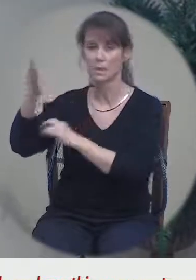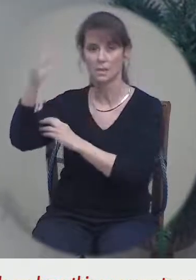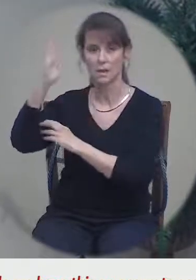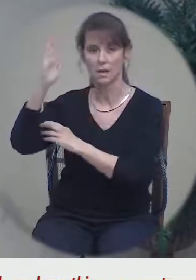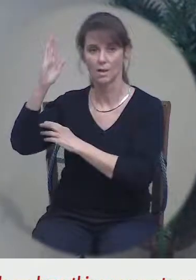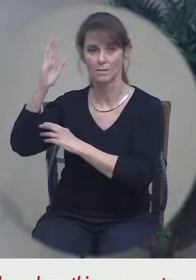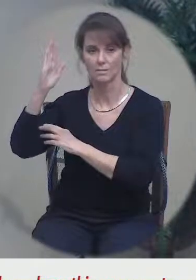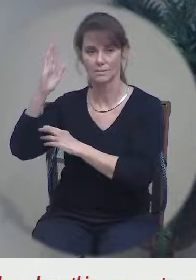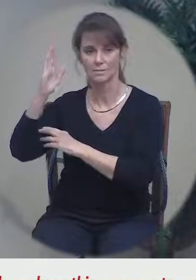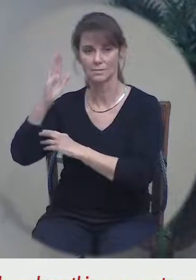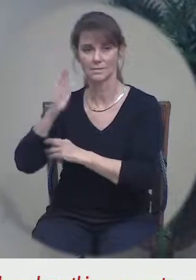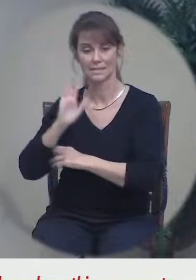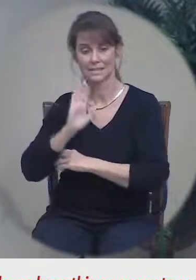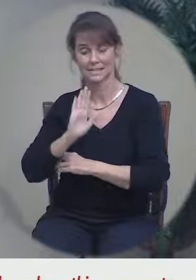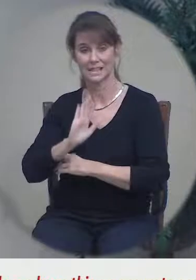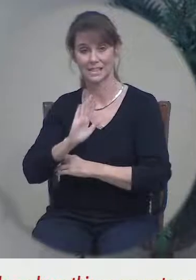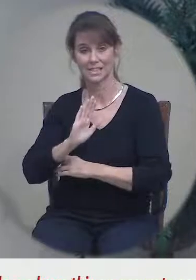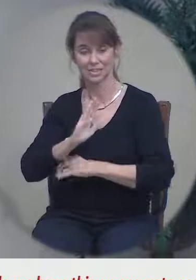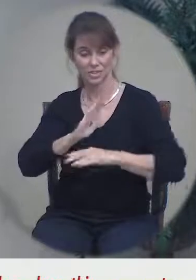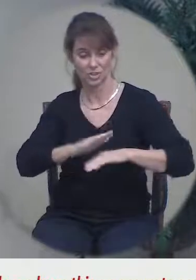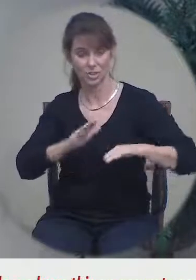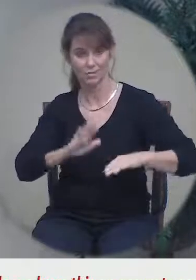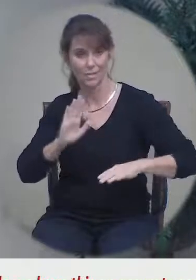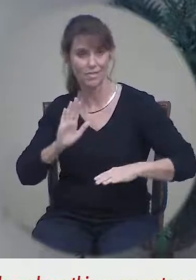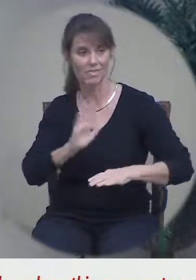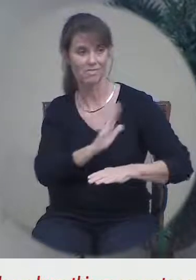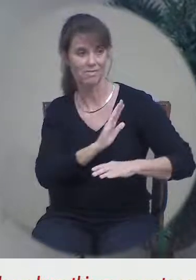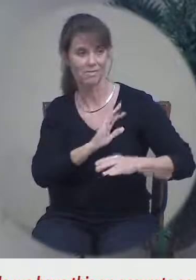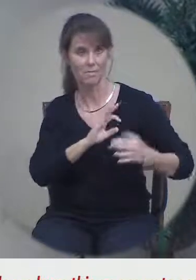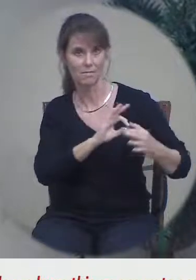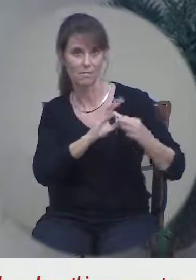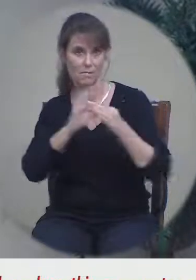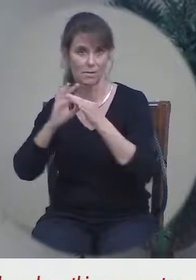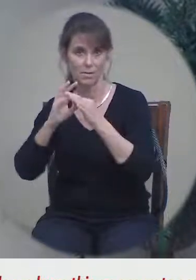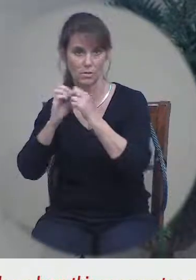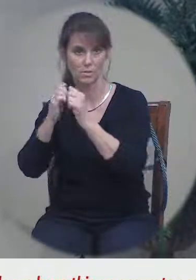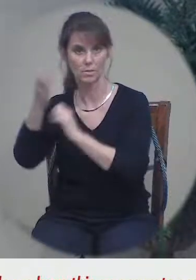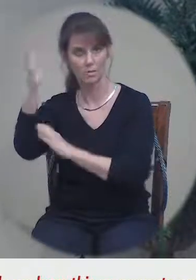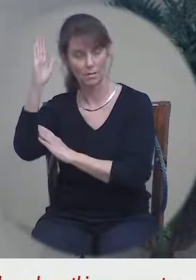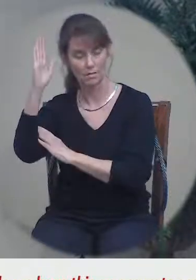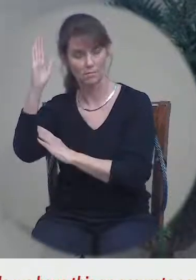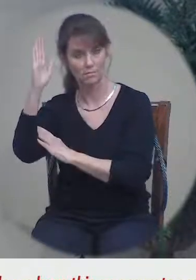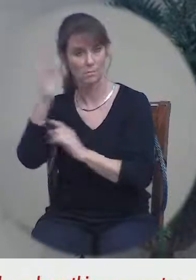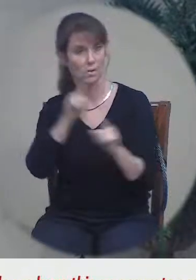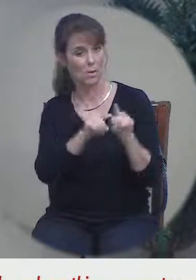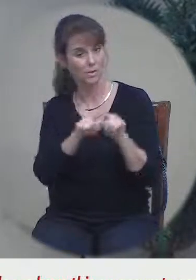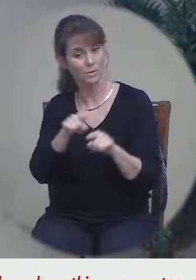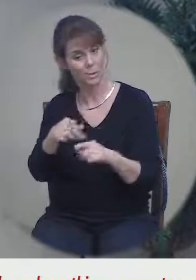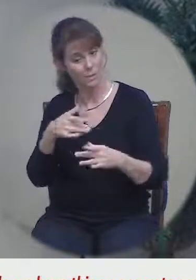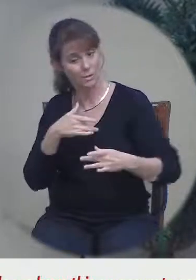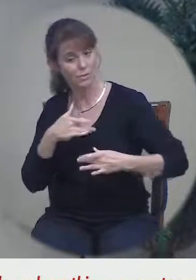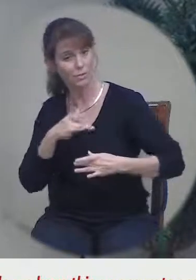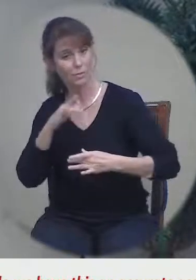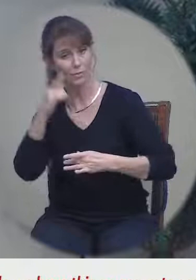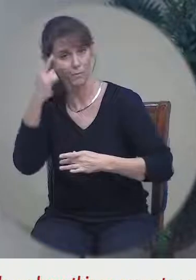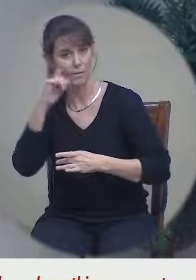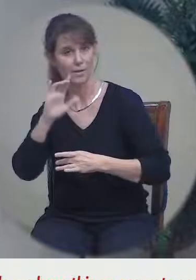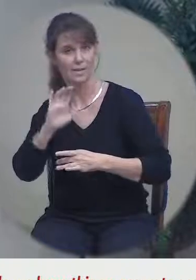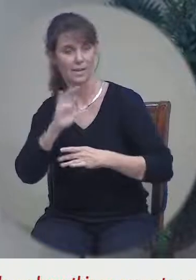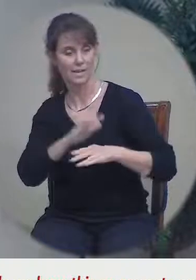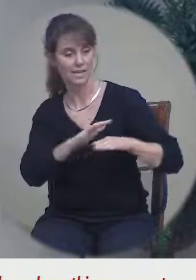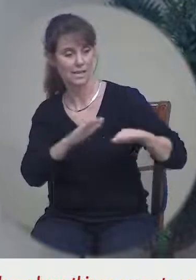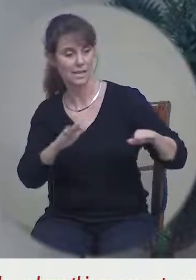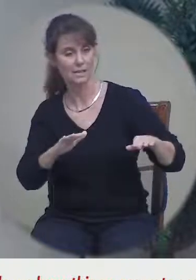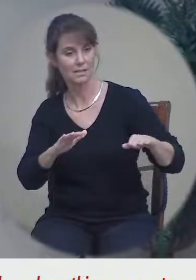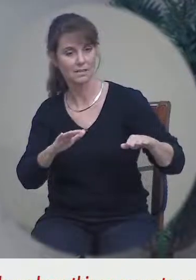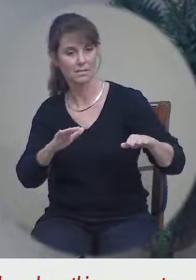children's relationship with God. But secondly, he was concerned about the well-being of his children. It said there that he would offer burnt